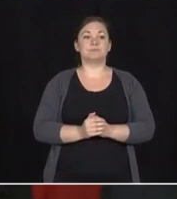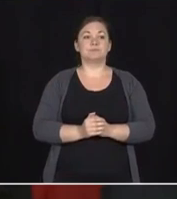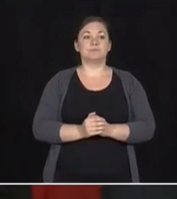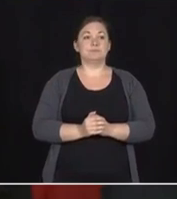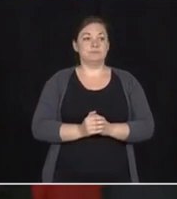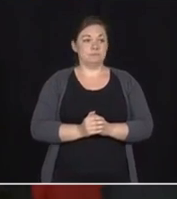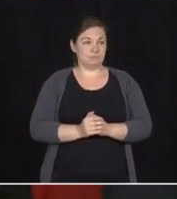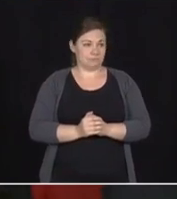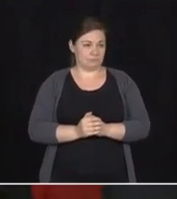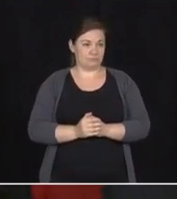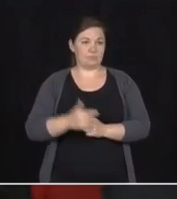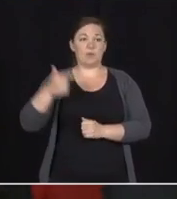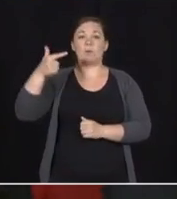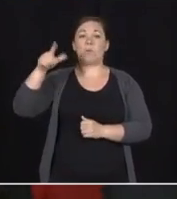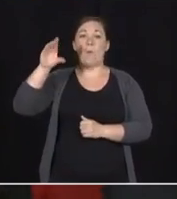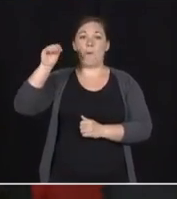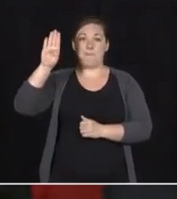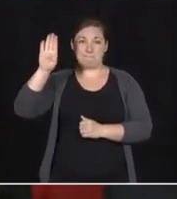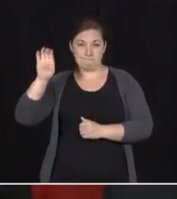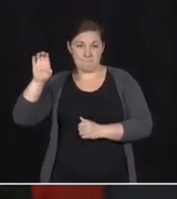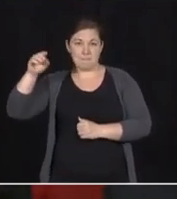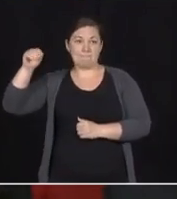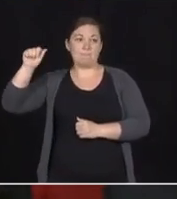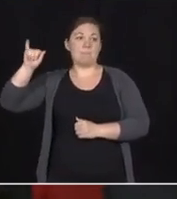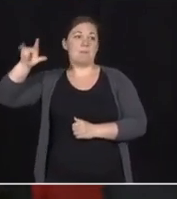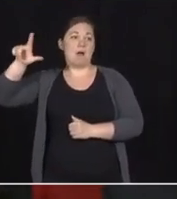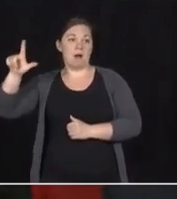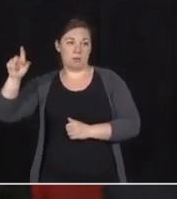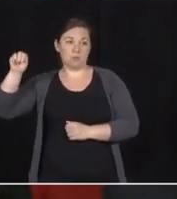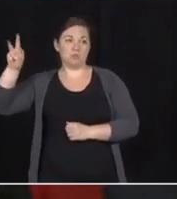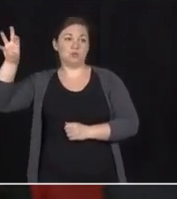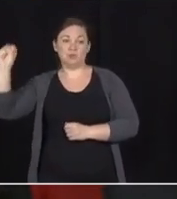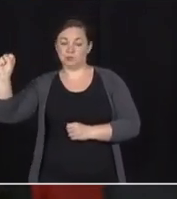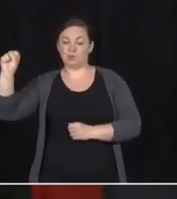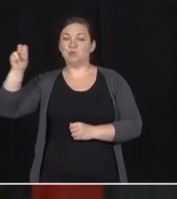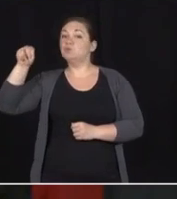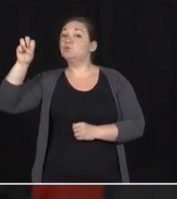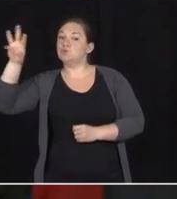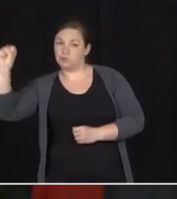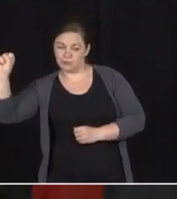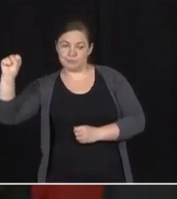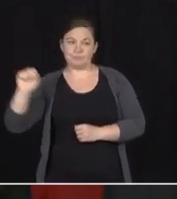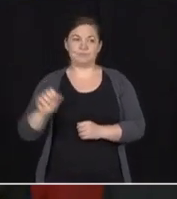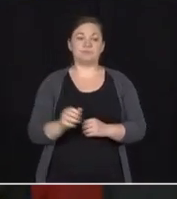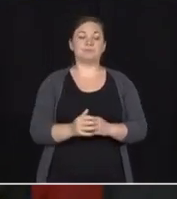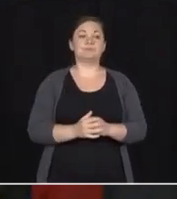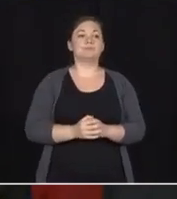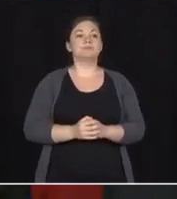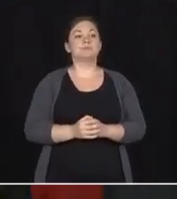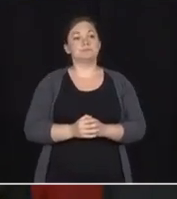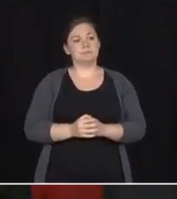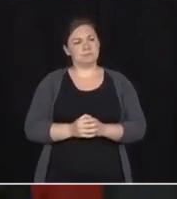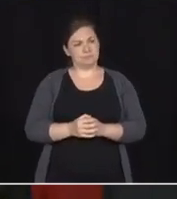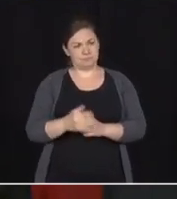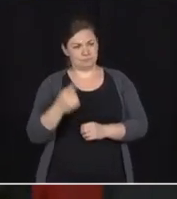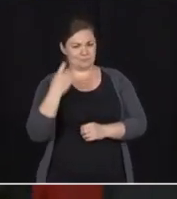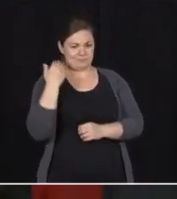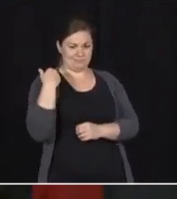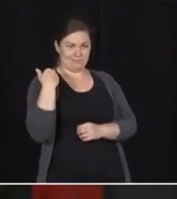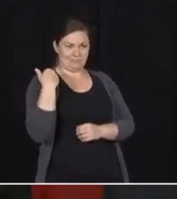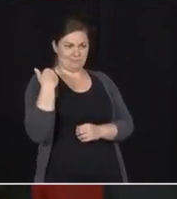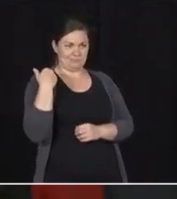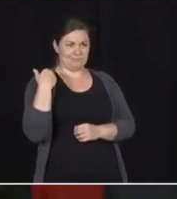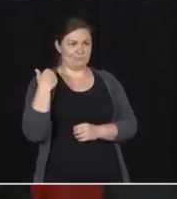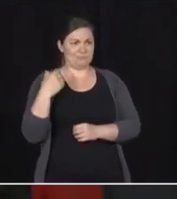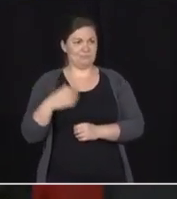from Global News. Please go ahead. Hi there. Good afternoon, Premier. As we saw in Trinity Bellwoods, many people are not